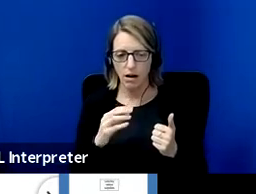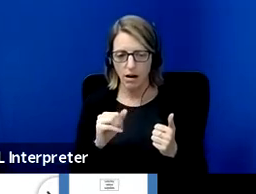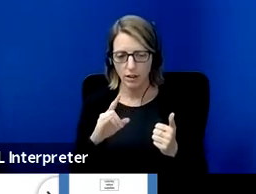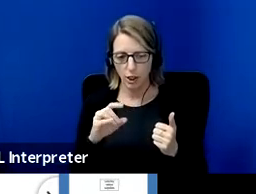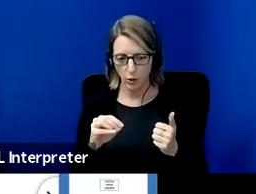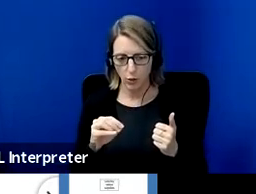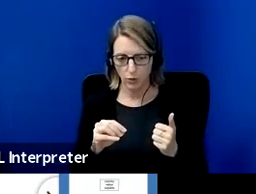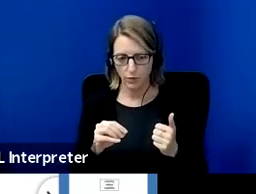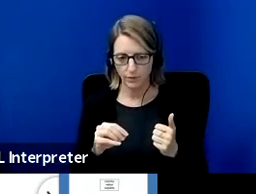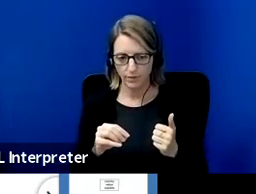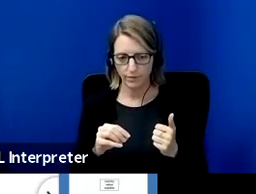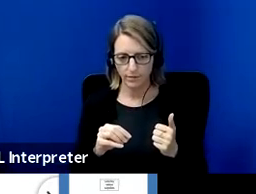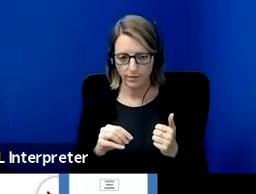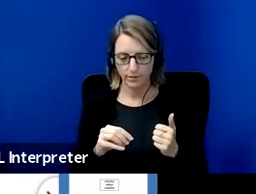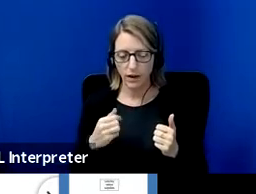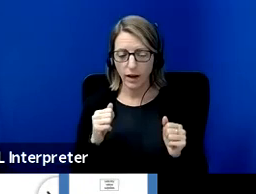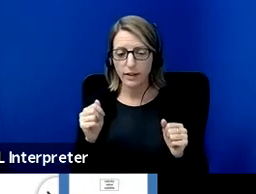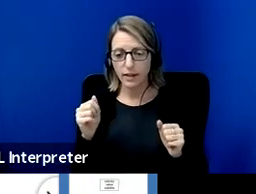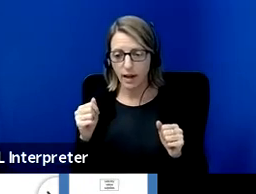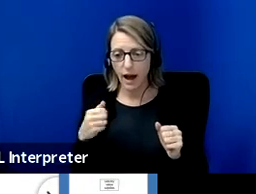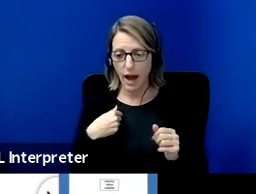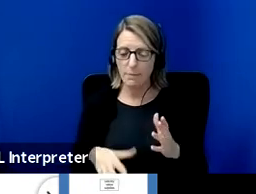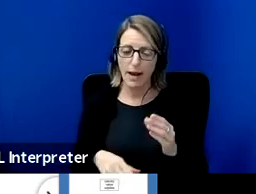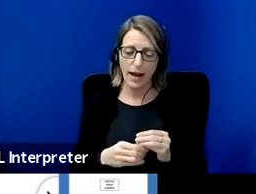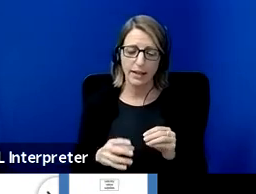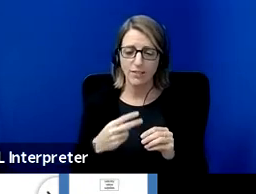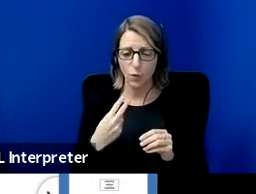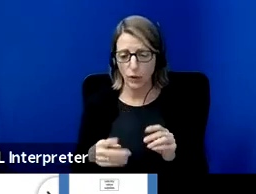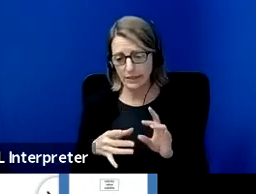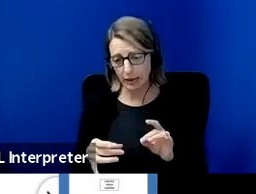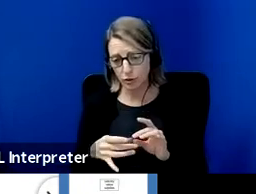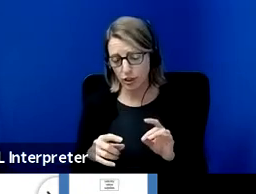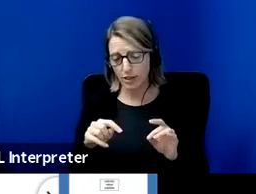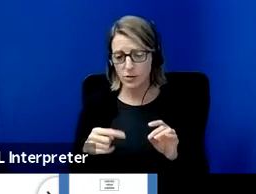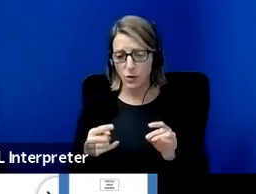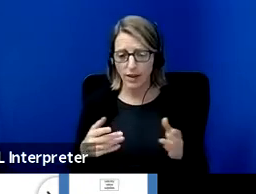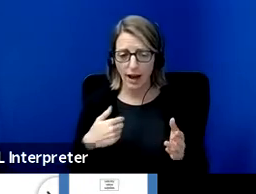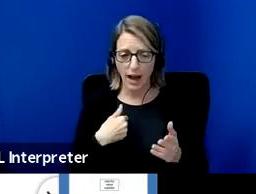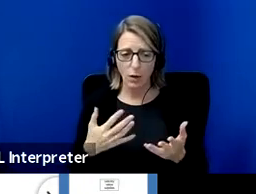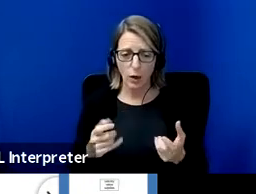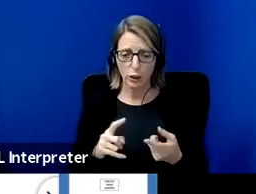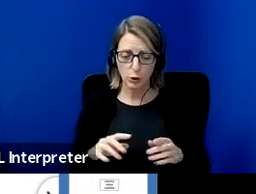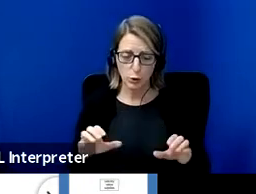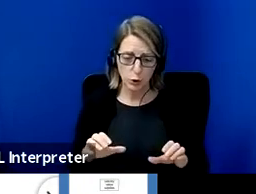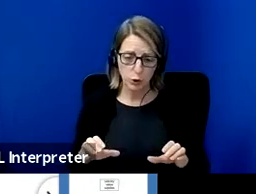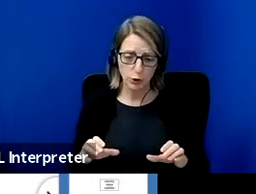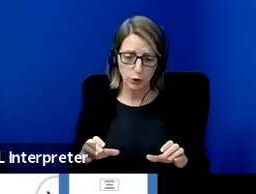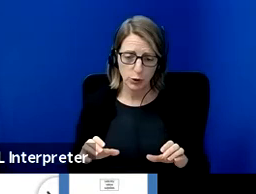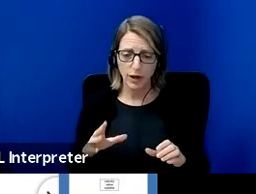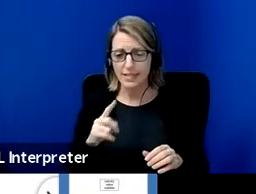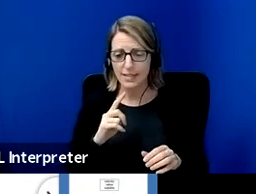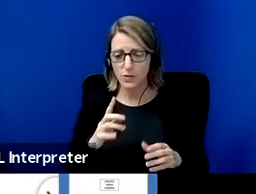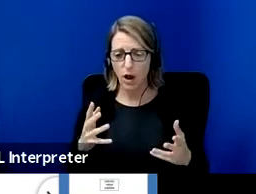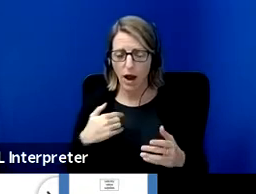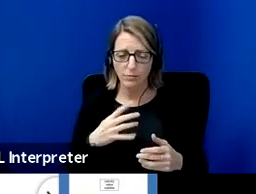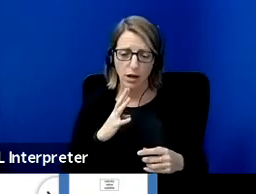So I can listen to it. I'm adding voice caption. This is one thing I want to do, and this is what I'm talking